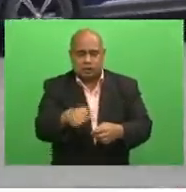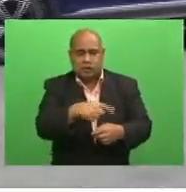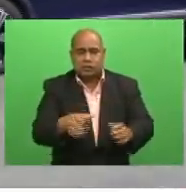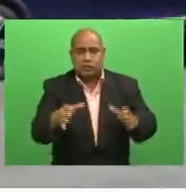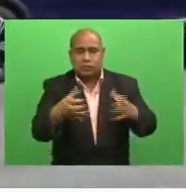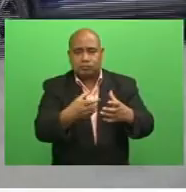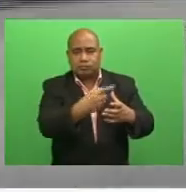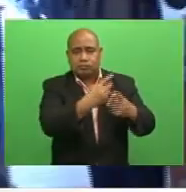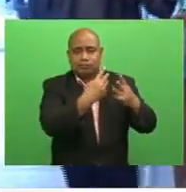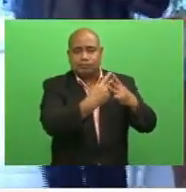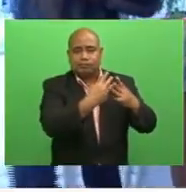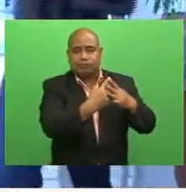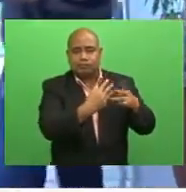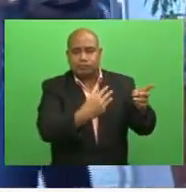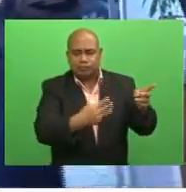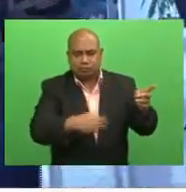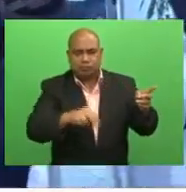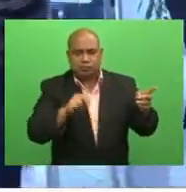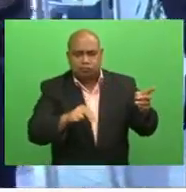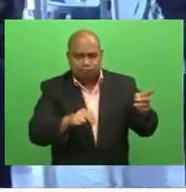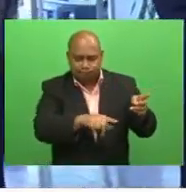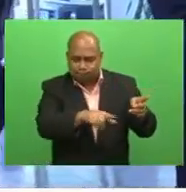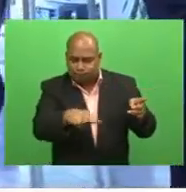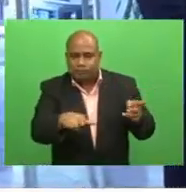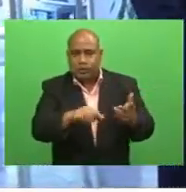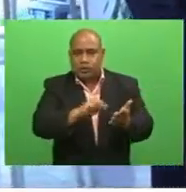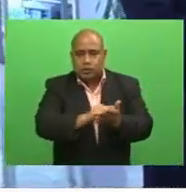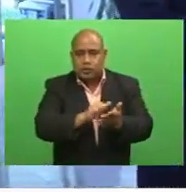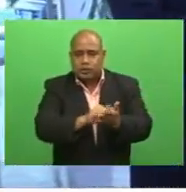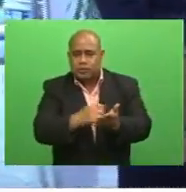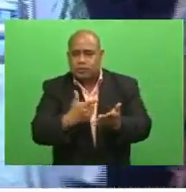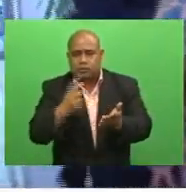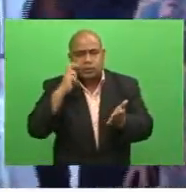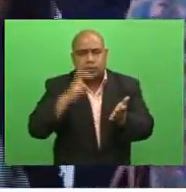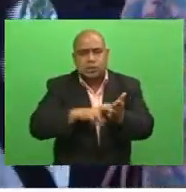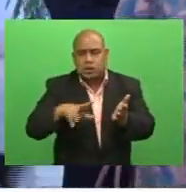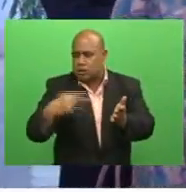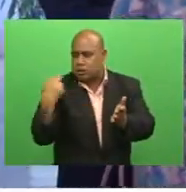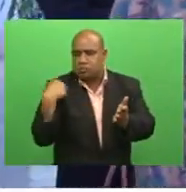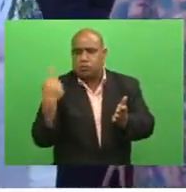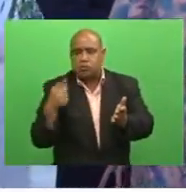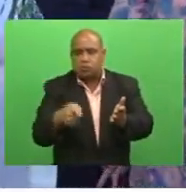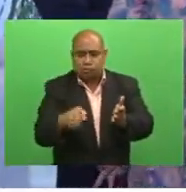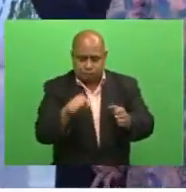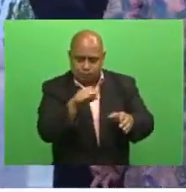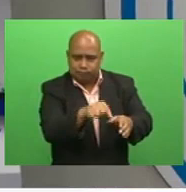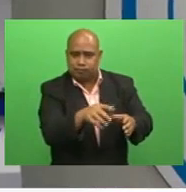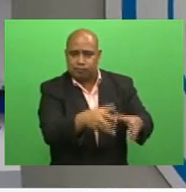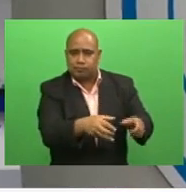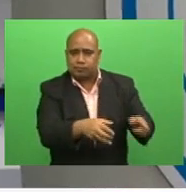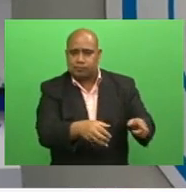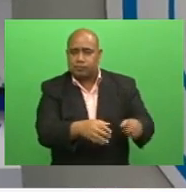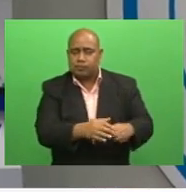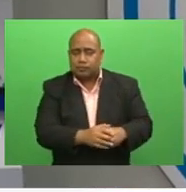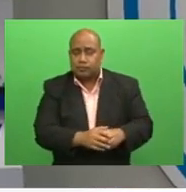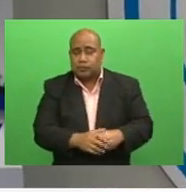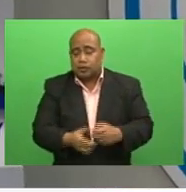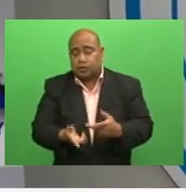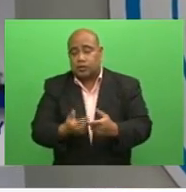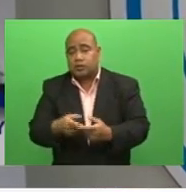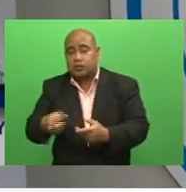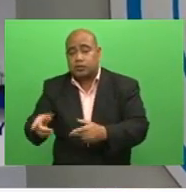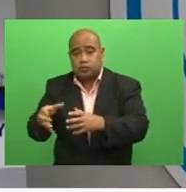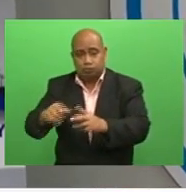the appointment of a registered officer before matter can proceed further. Saneem also confirms that the Social Democratic Liberal